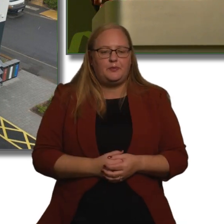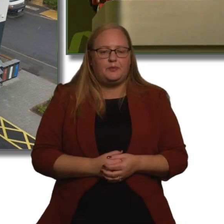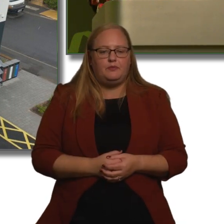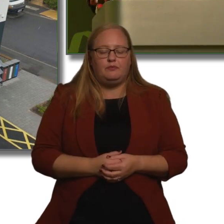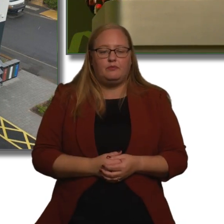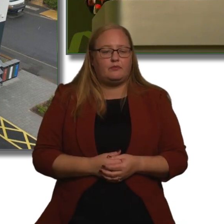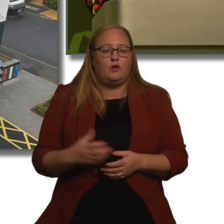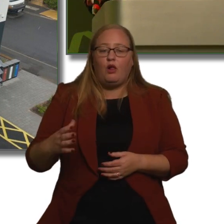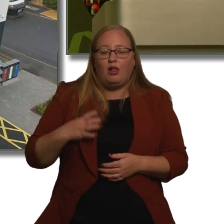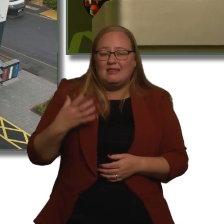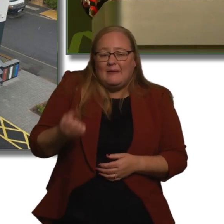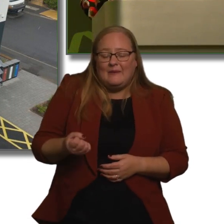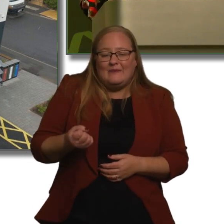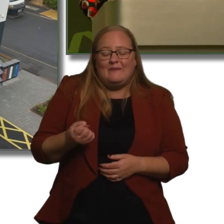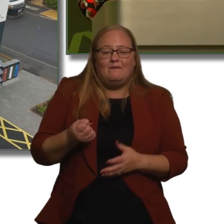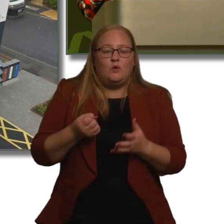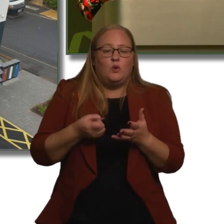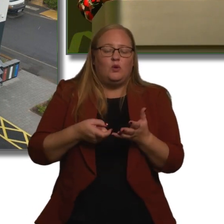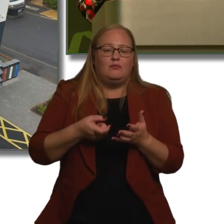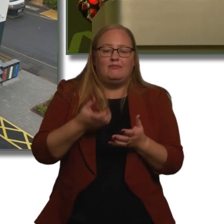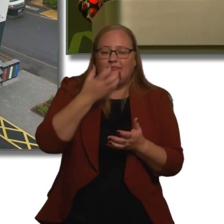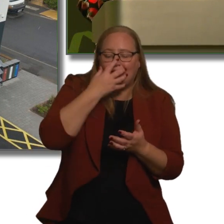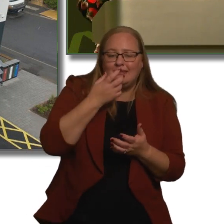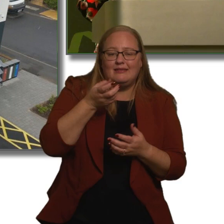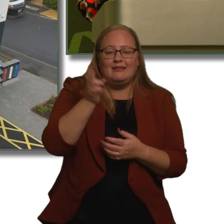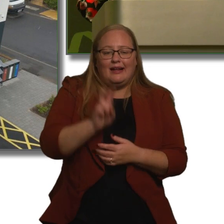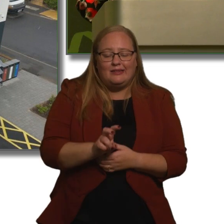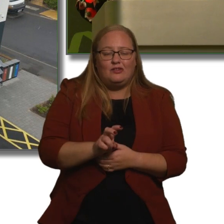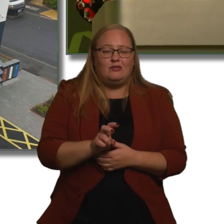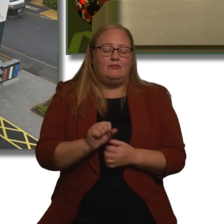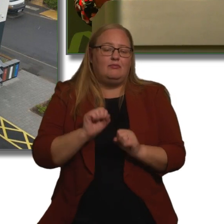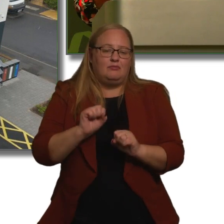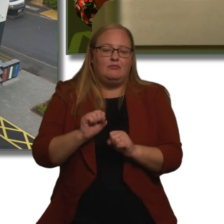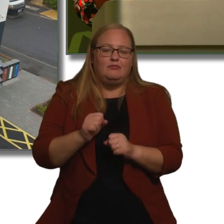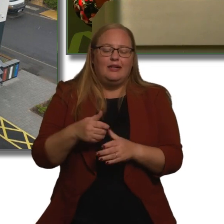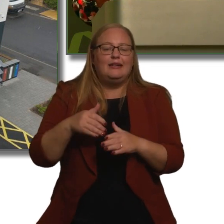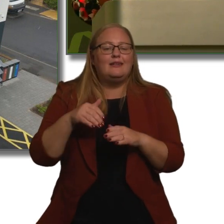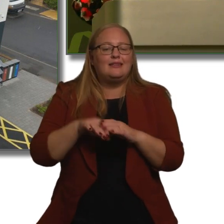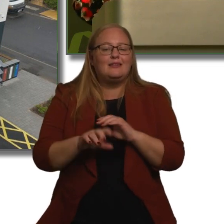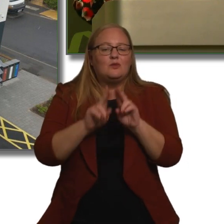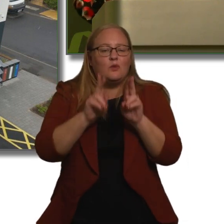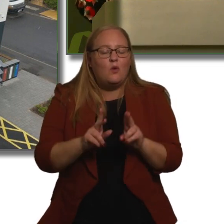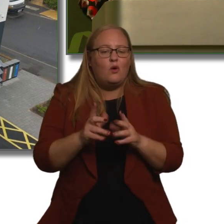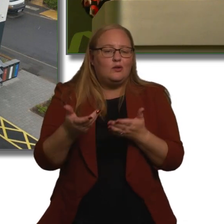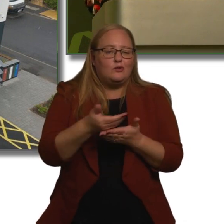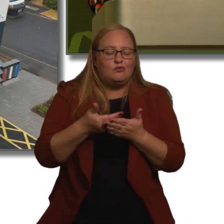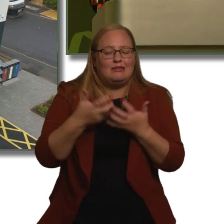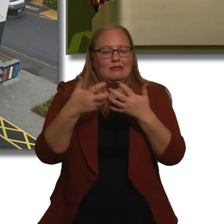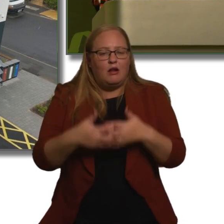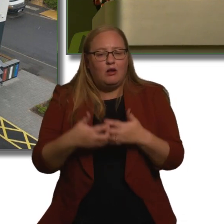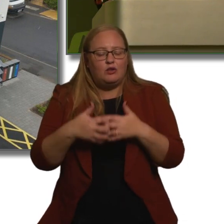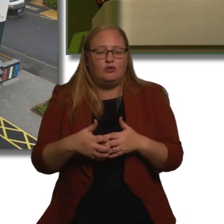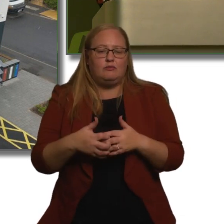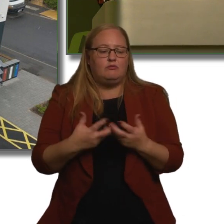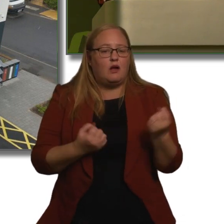doing this when it comes to utility spend, in-store security, technology, company electric vehicles,